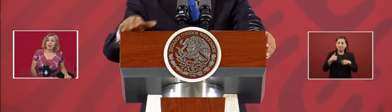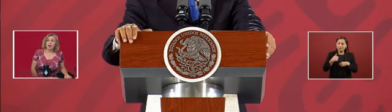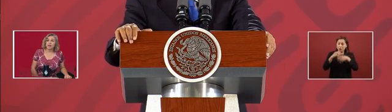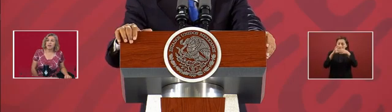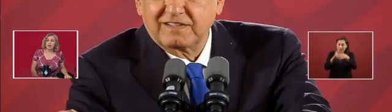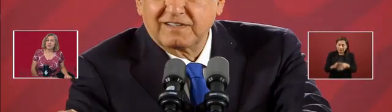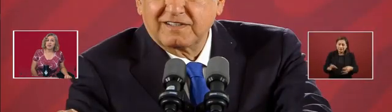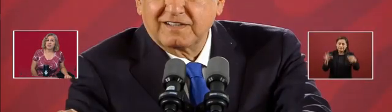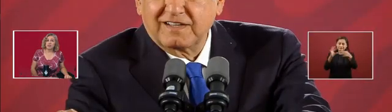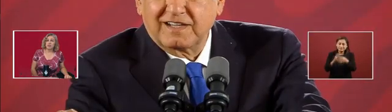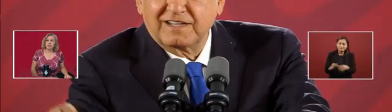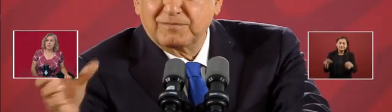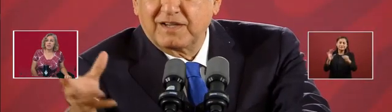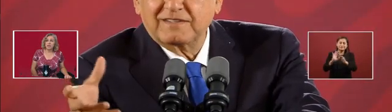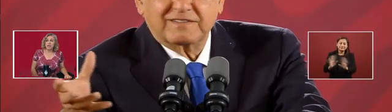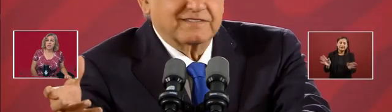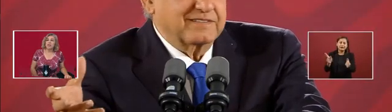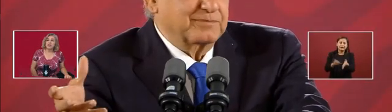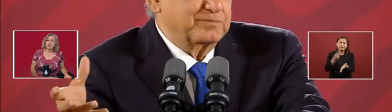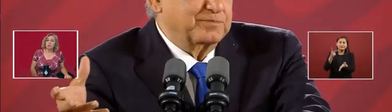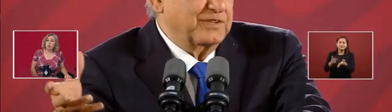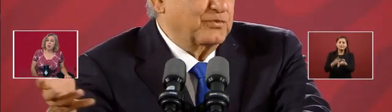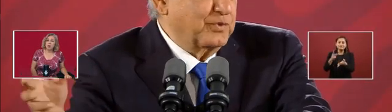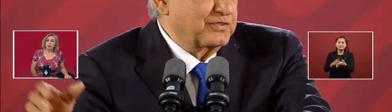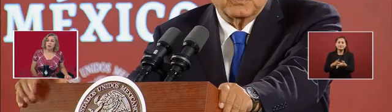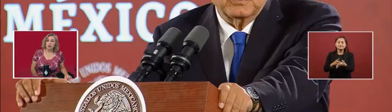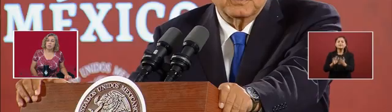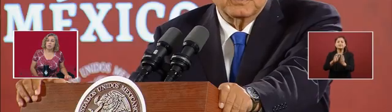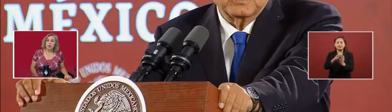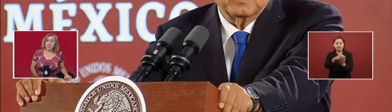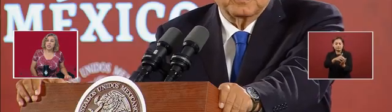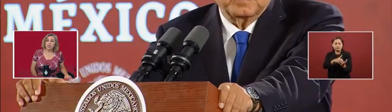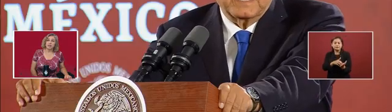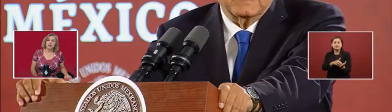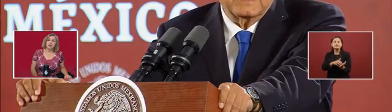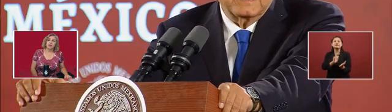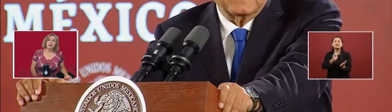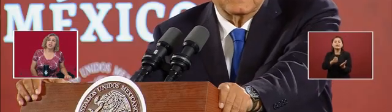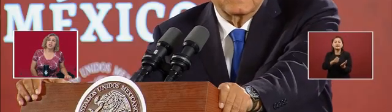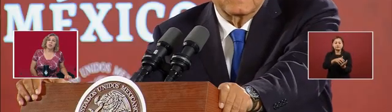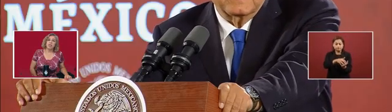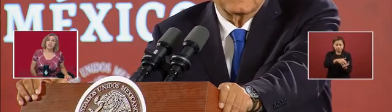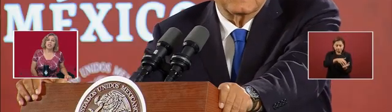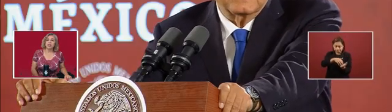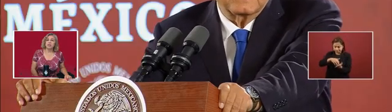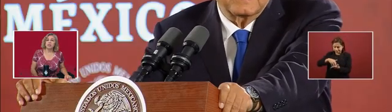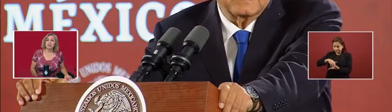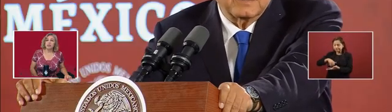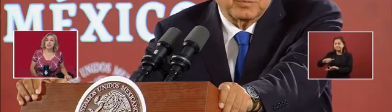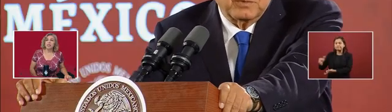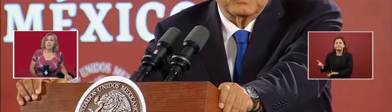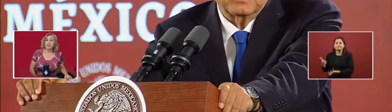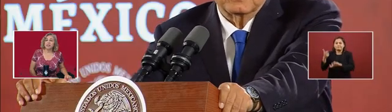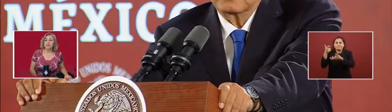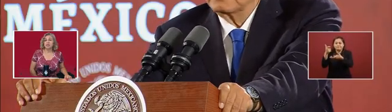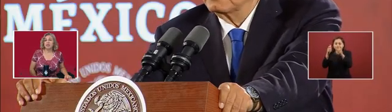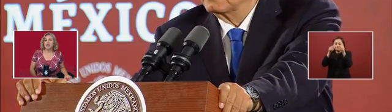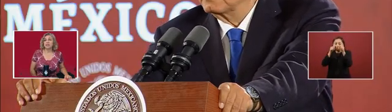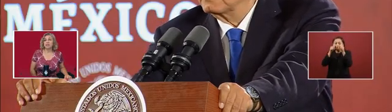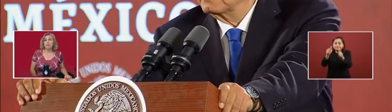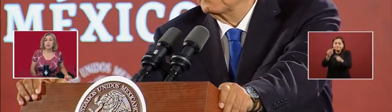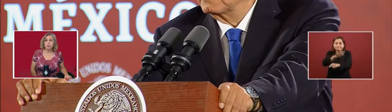they make them do their auto reform on the inside of this power.